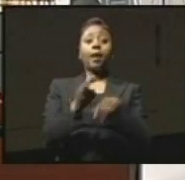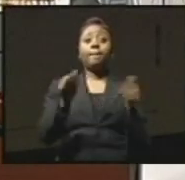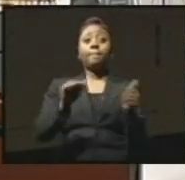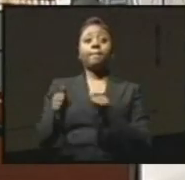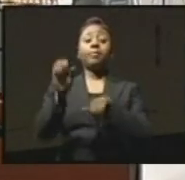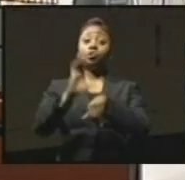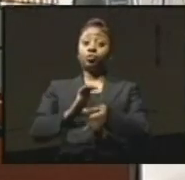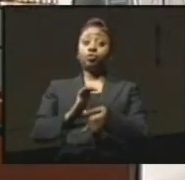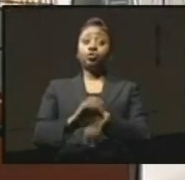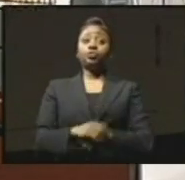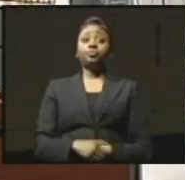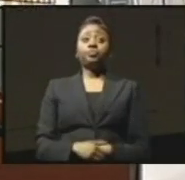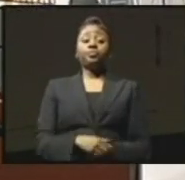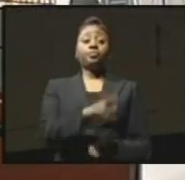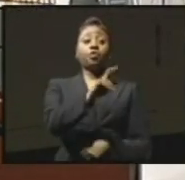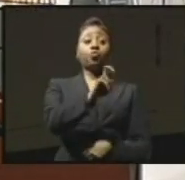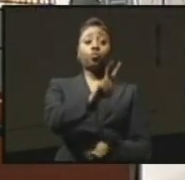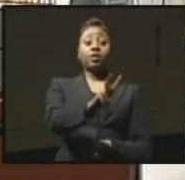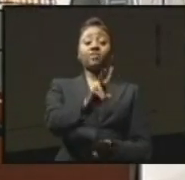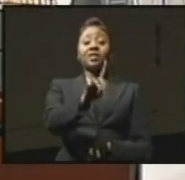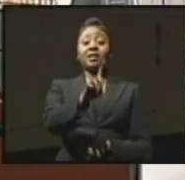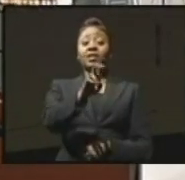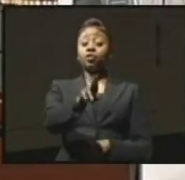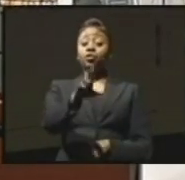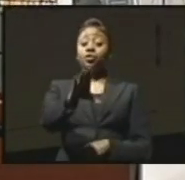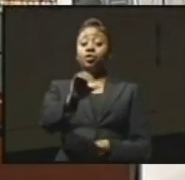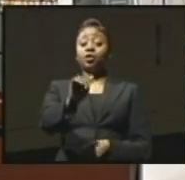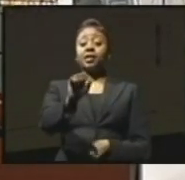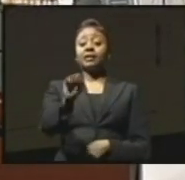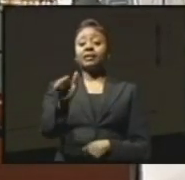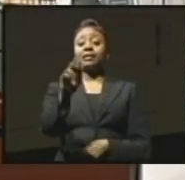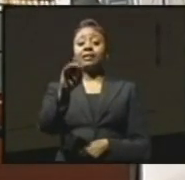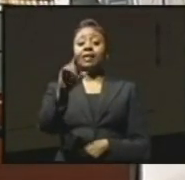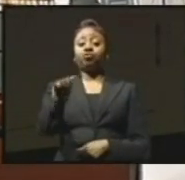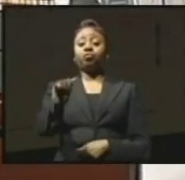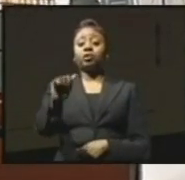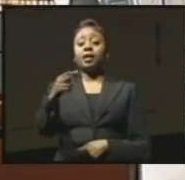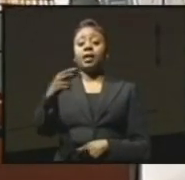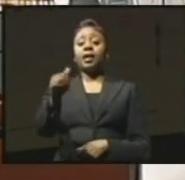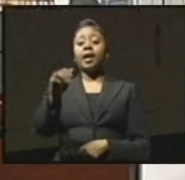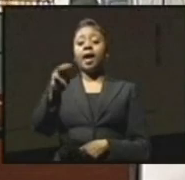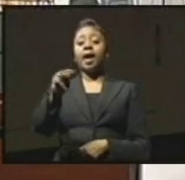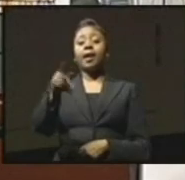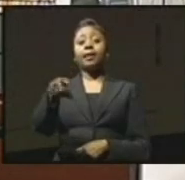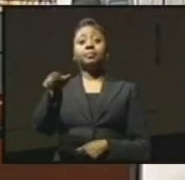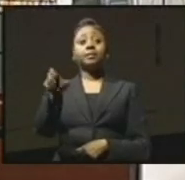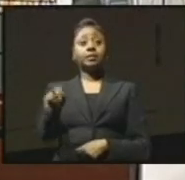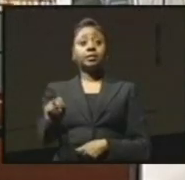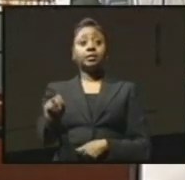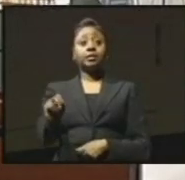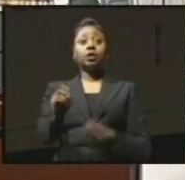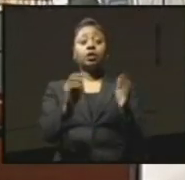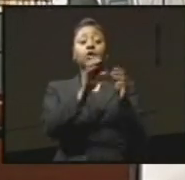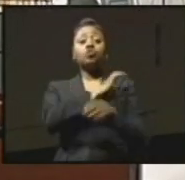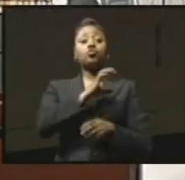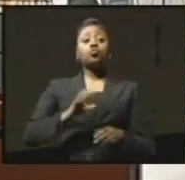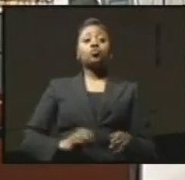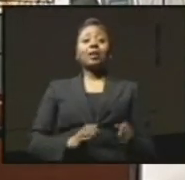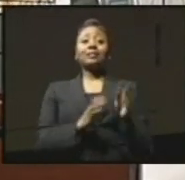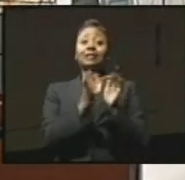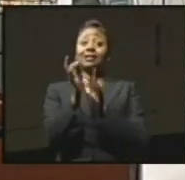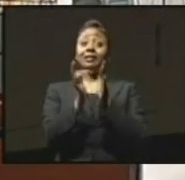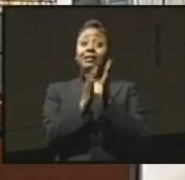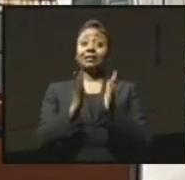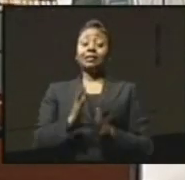Rock Baptist Church. Reverend Dr. Cassandra Hampton, Pastor, Christ Jesus, Personal Image